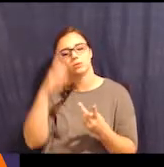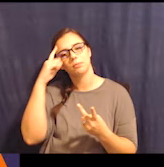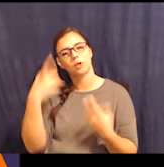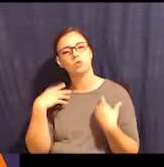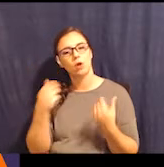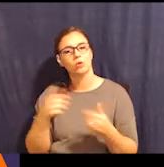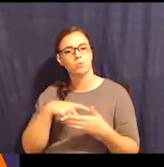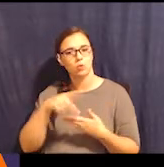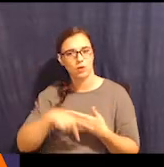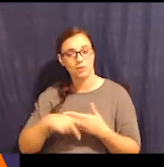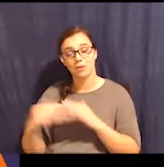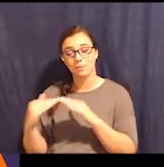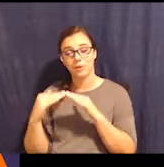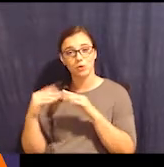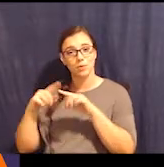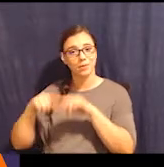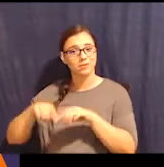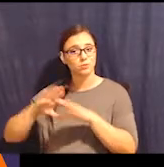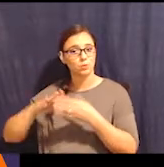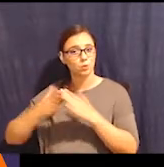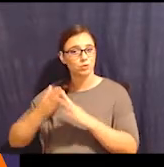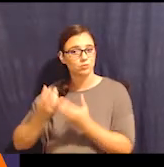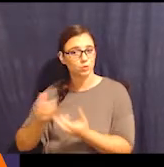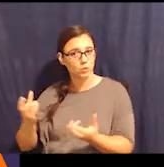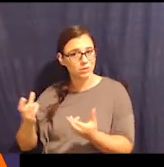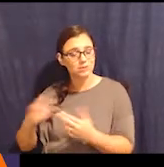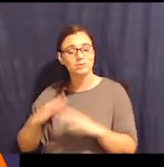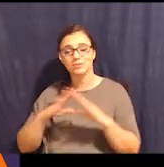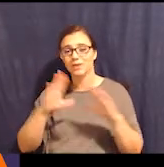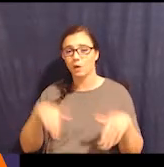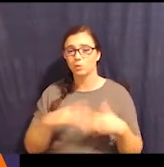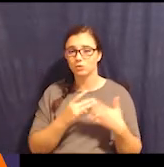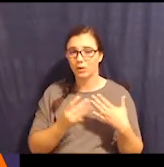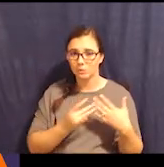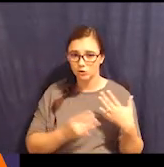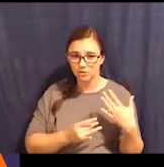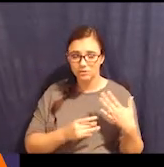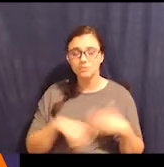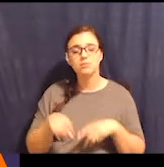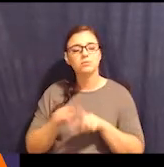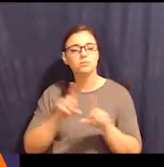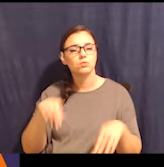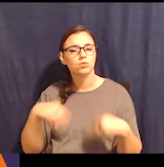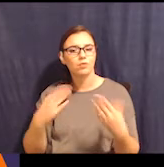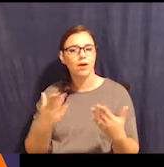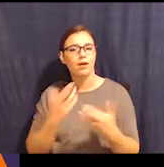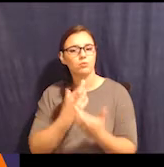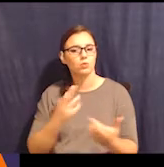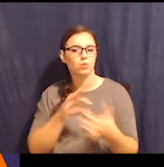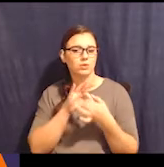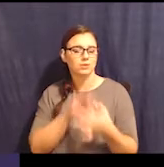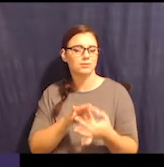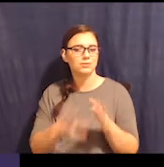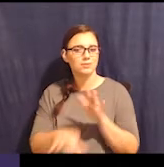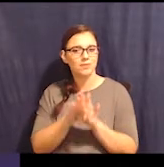housing options, and also provide resources for finding care and information.